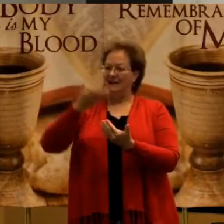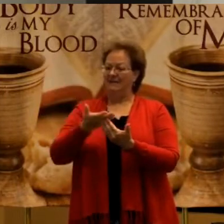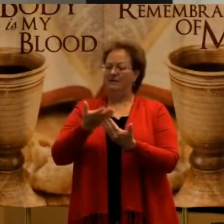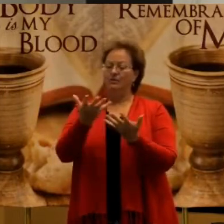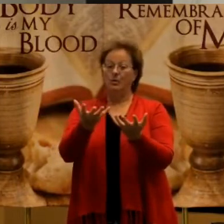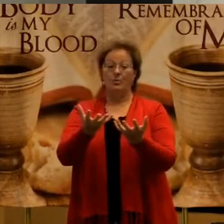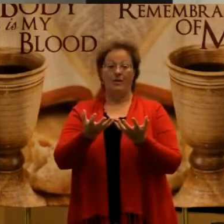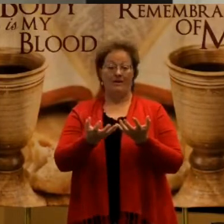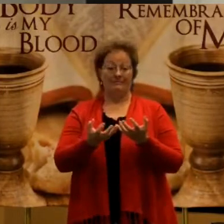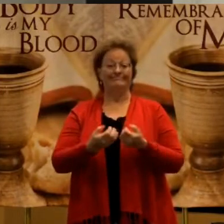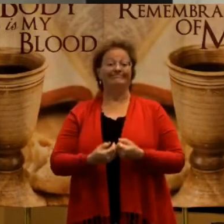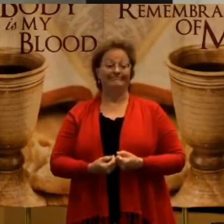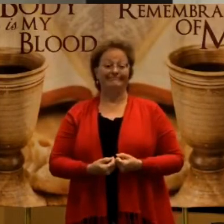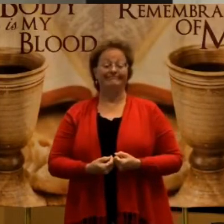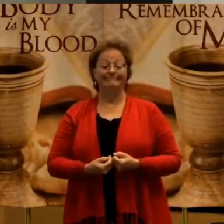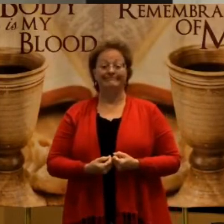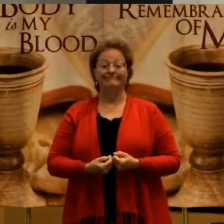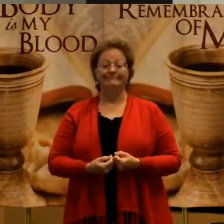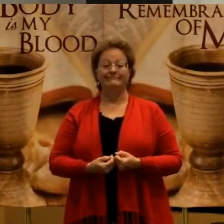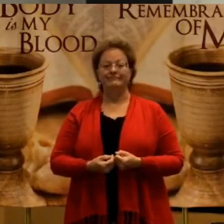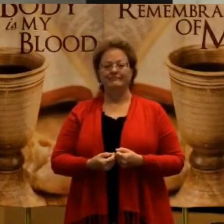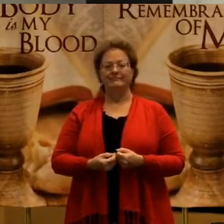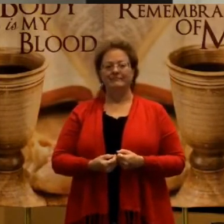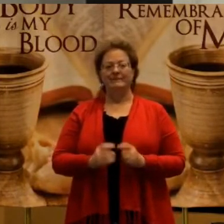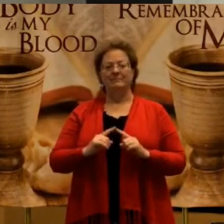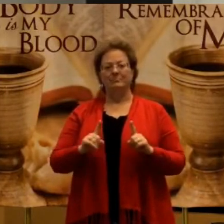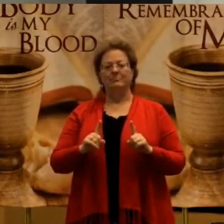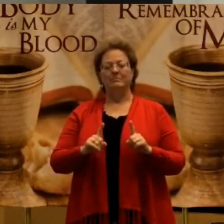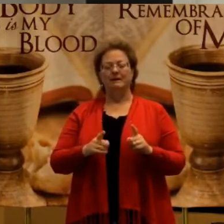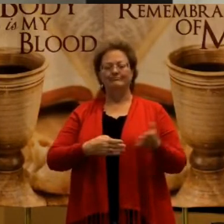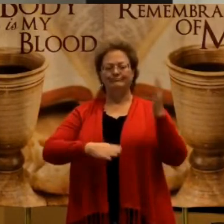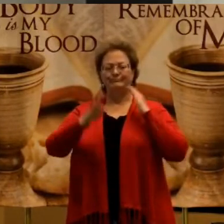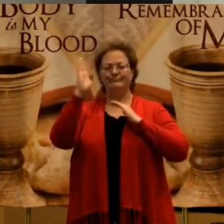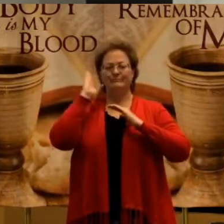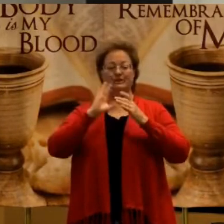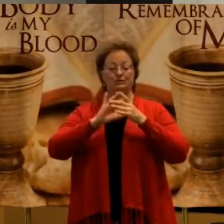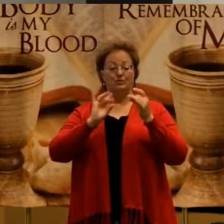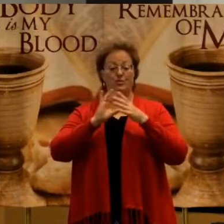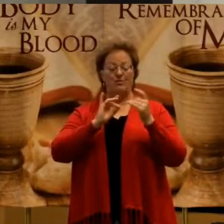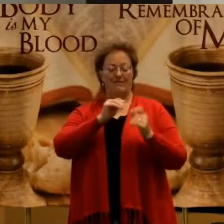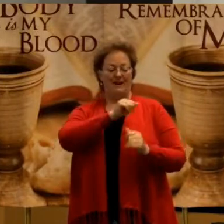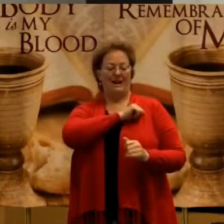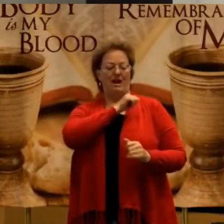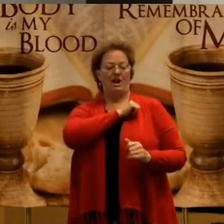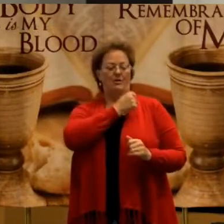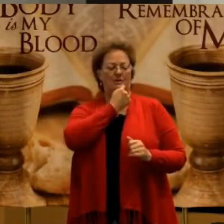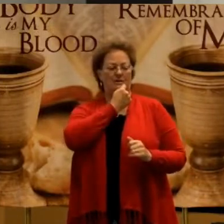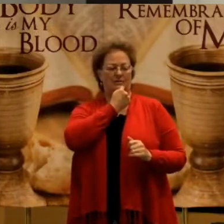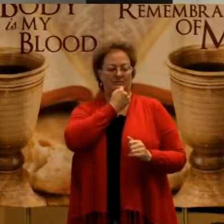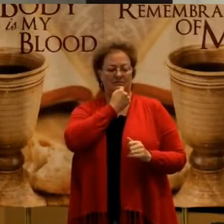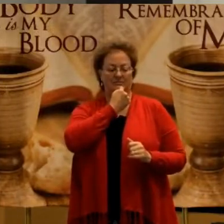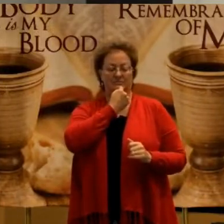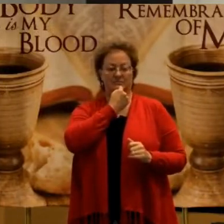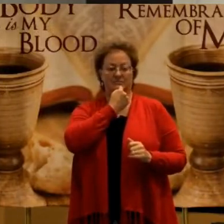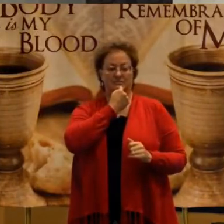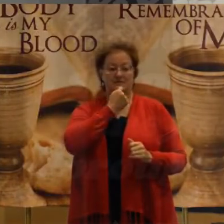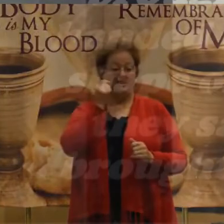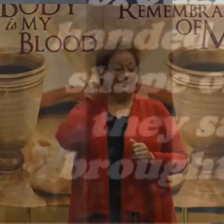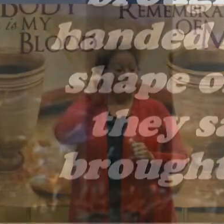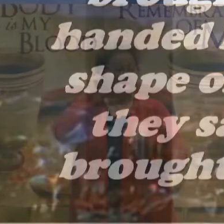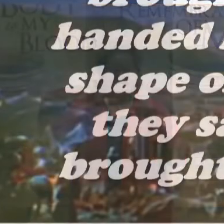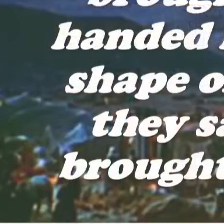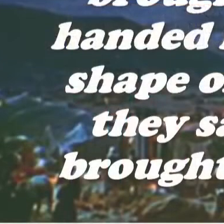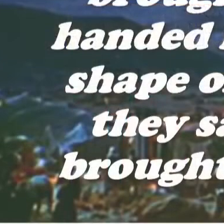And this is where Aaron takes a wrong turn. Aaron said to the Israelites, "Take off the gold earrings